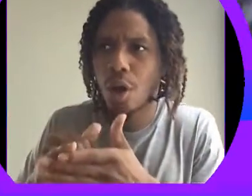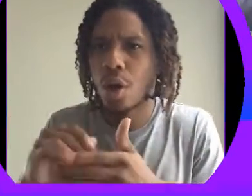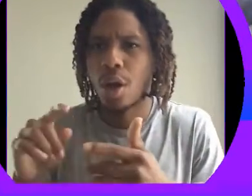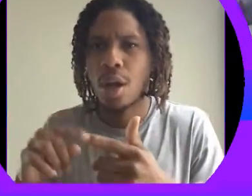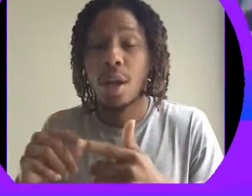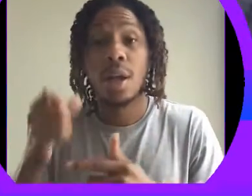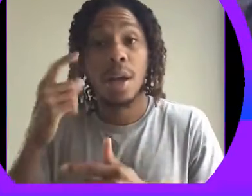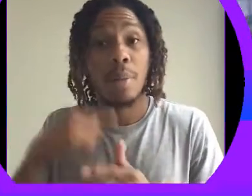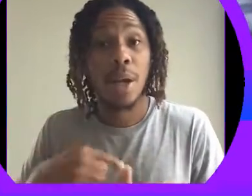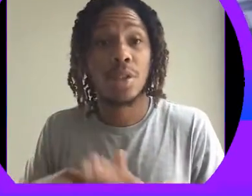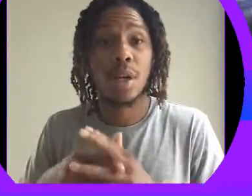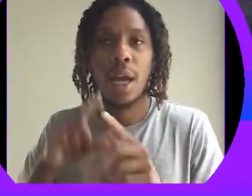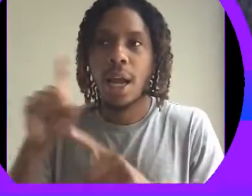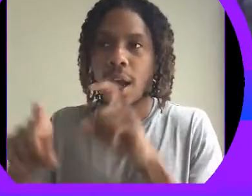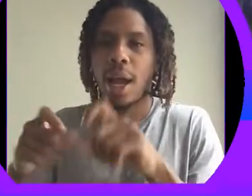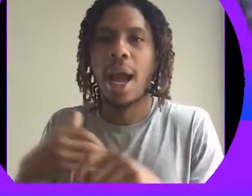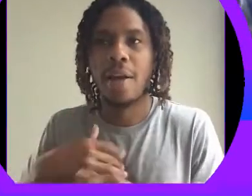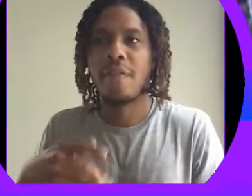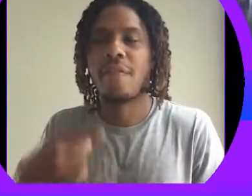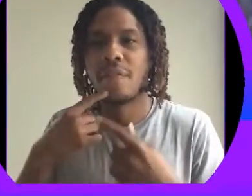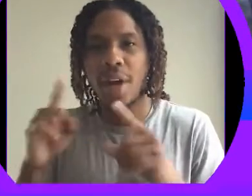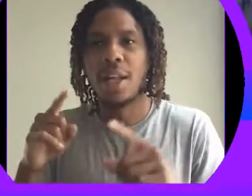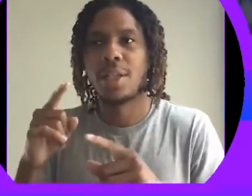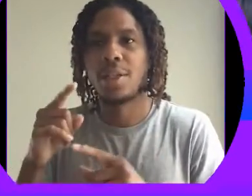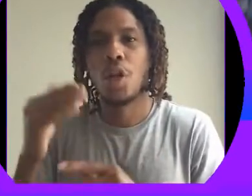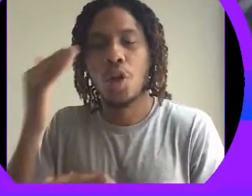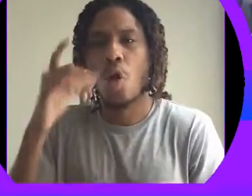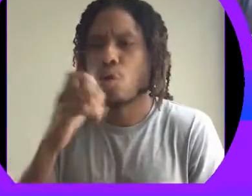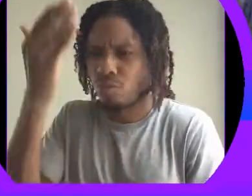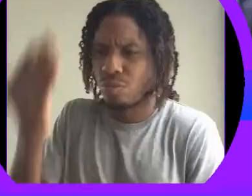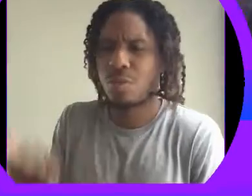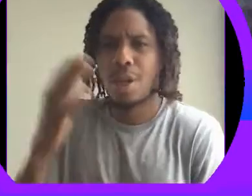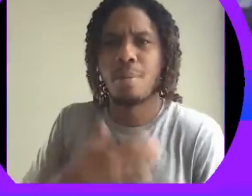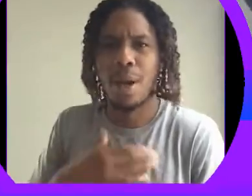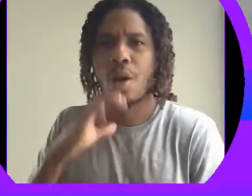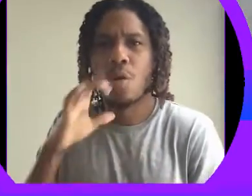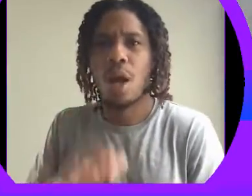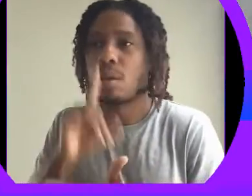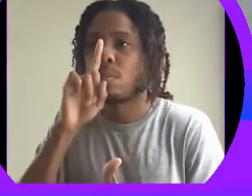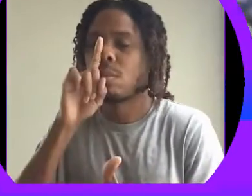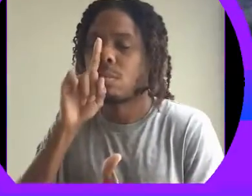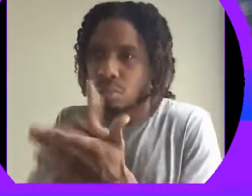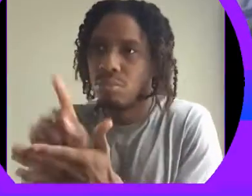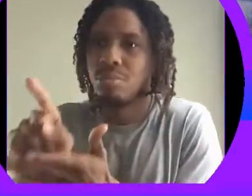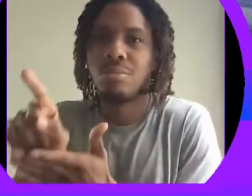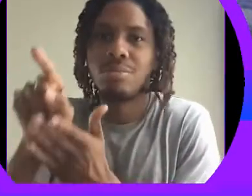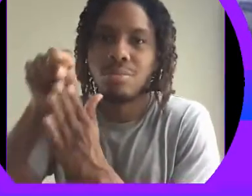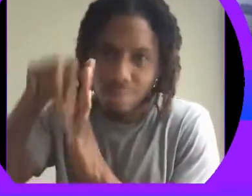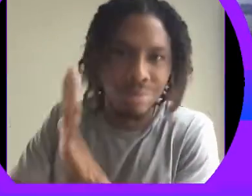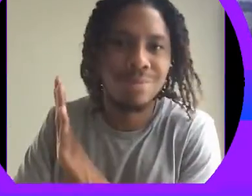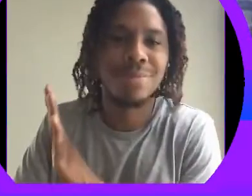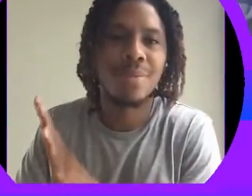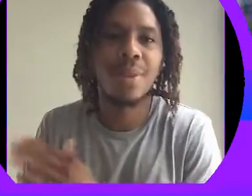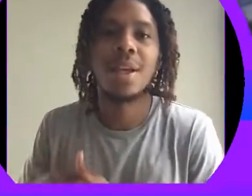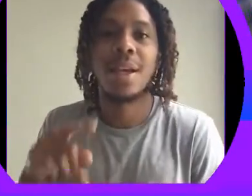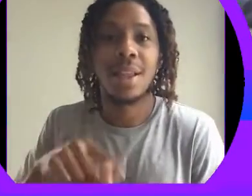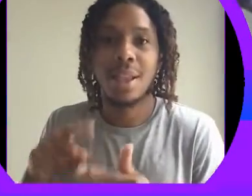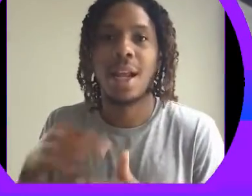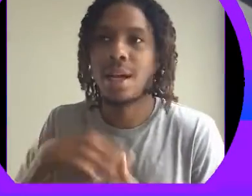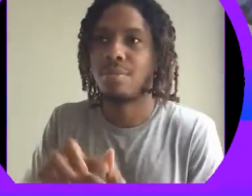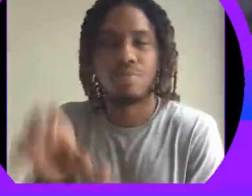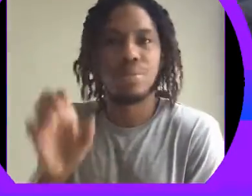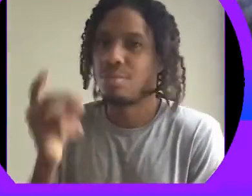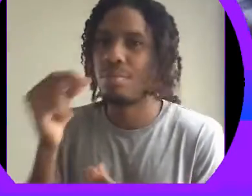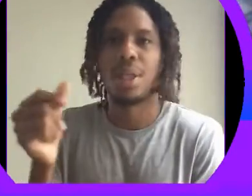is, but when I started asking those questions, I really got to know my wife, and I fell in love with her hard and fast, and actually in love, where I proposed to